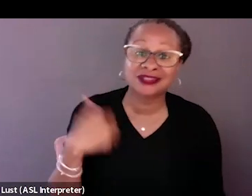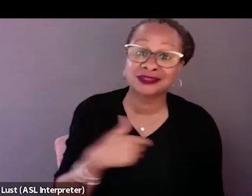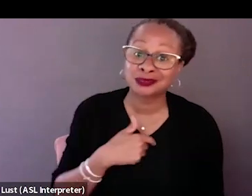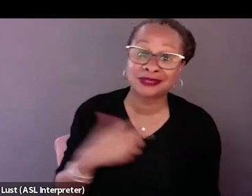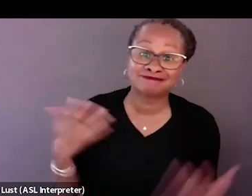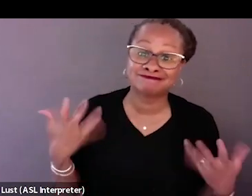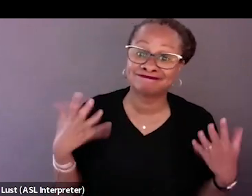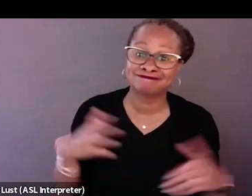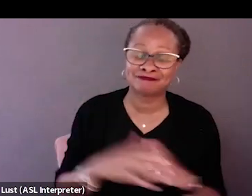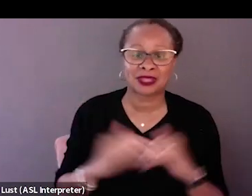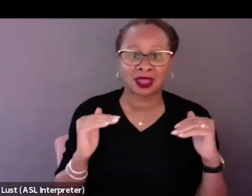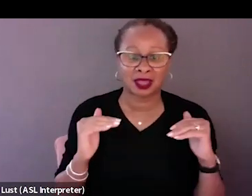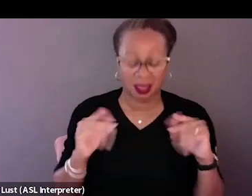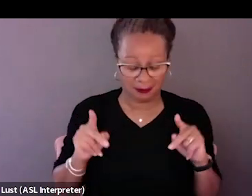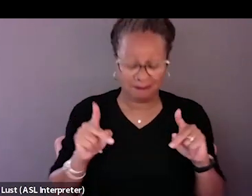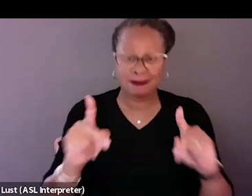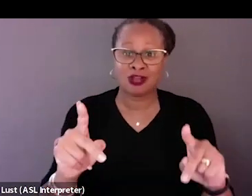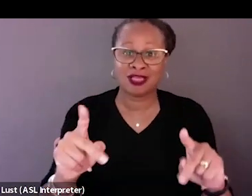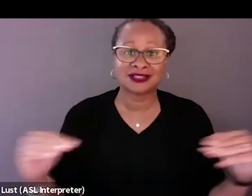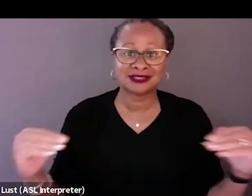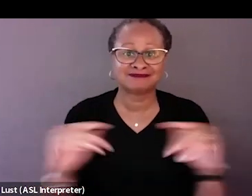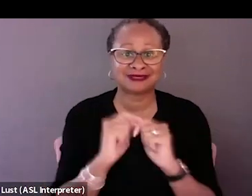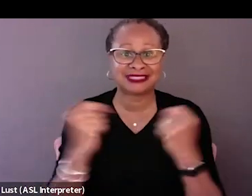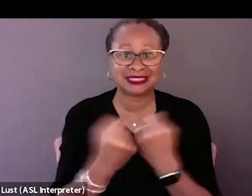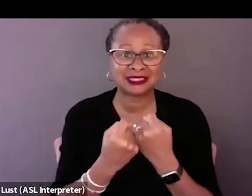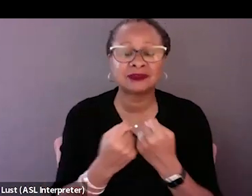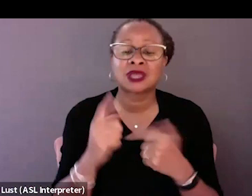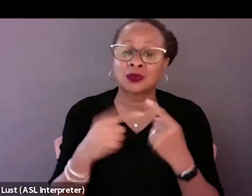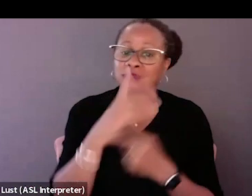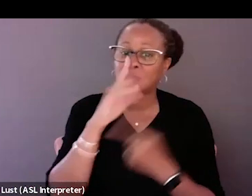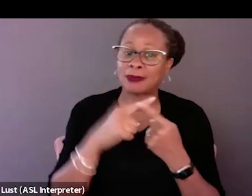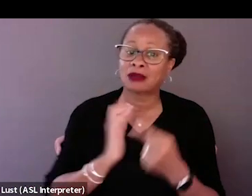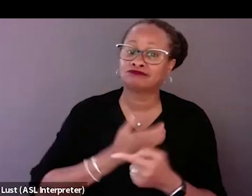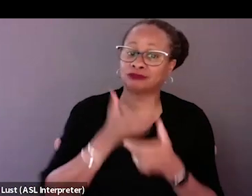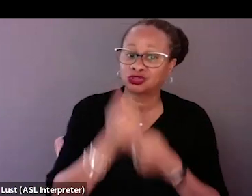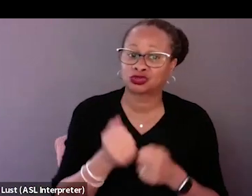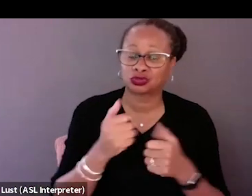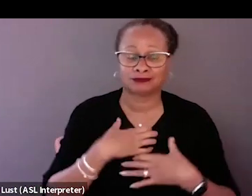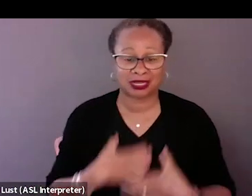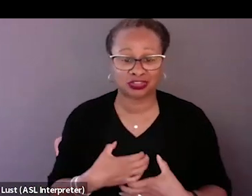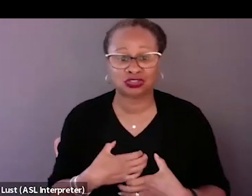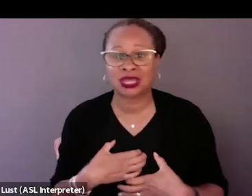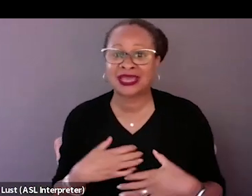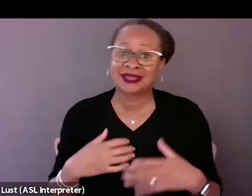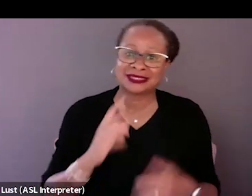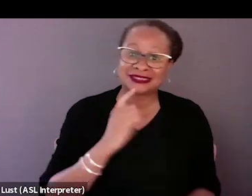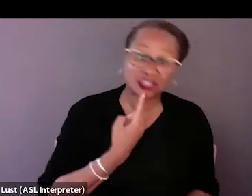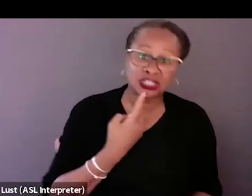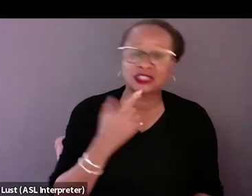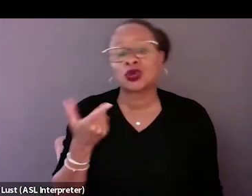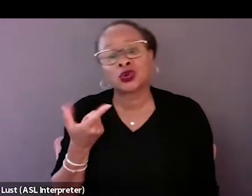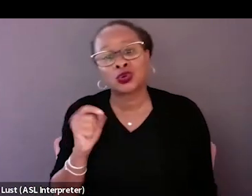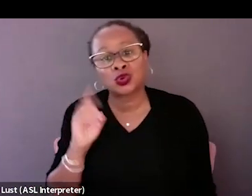been sort of parallel teens in terms of our interests, our passions, like being serious, being goofy, sort